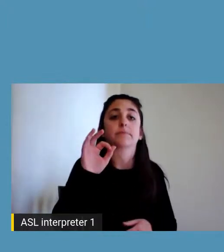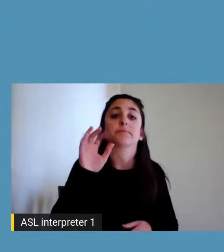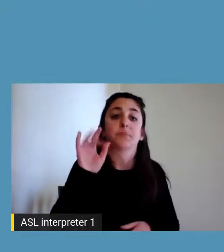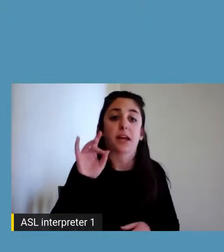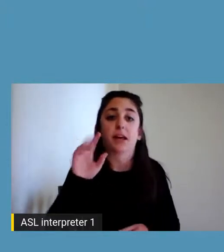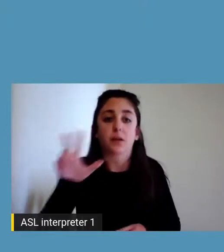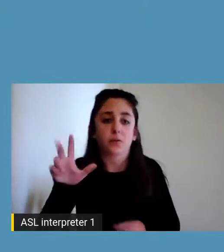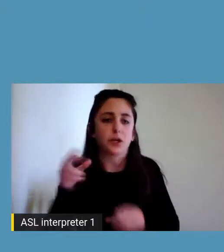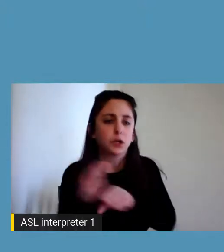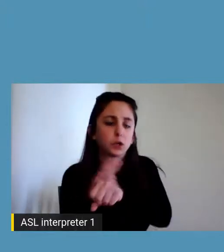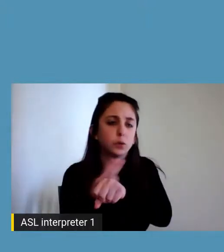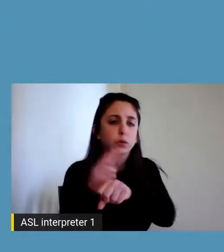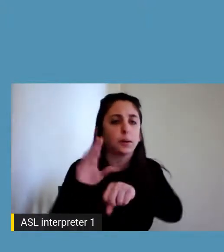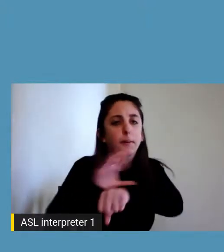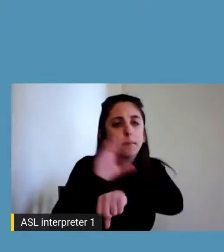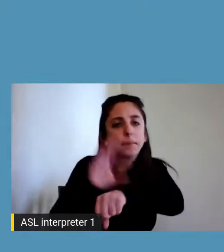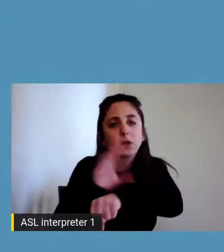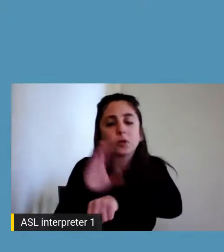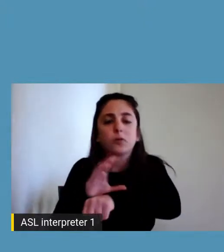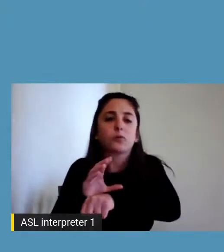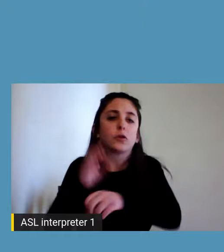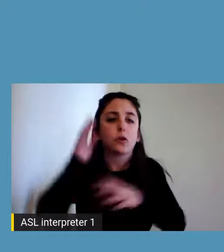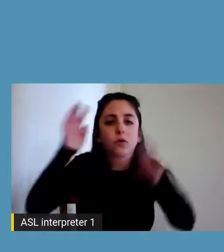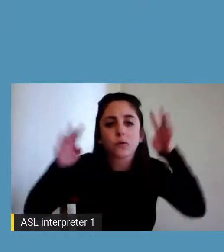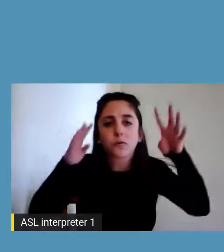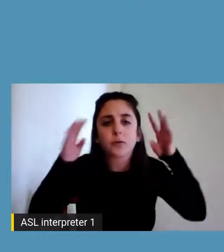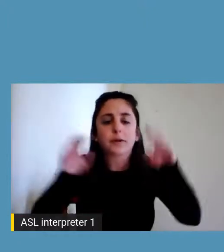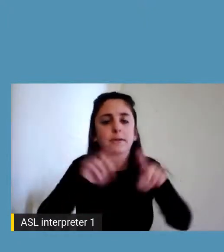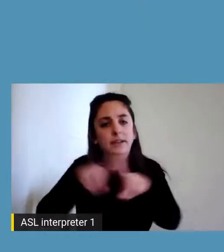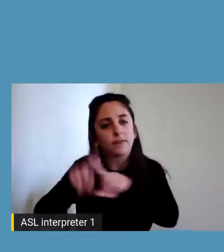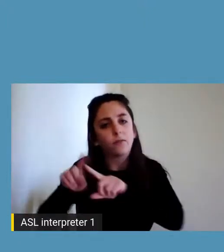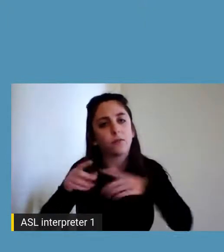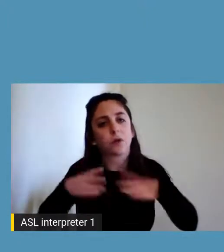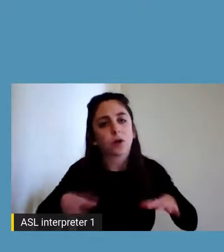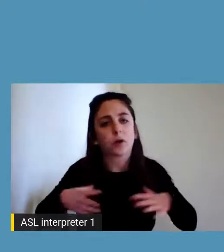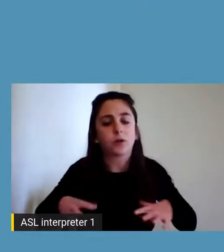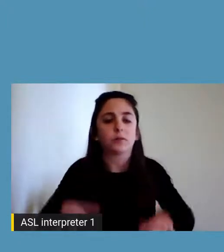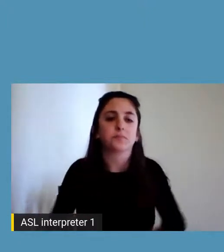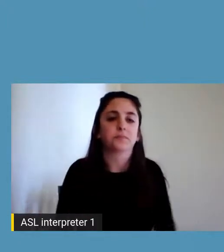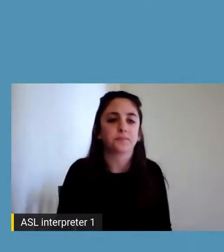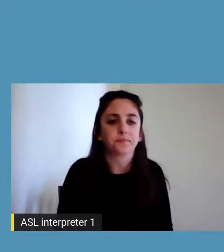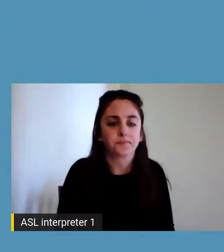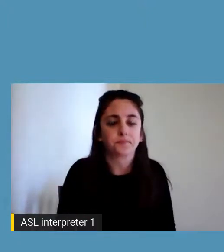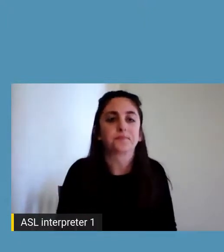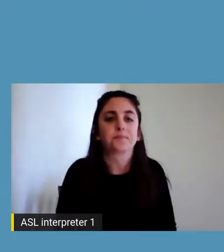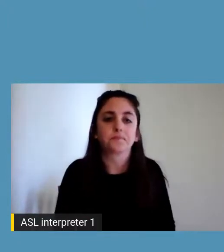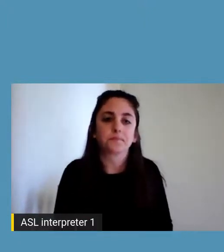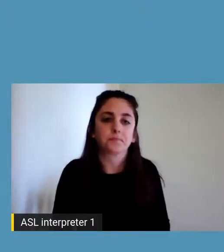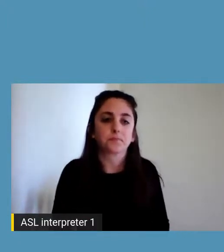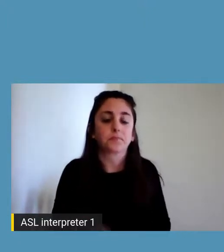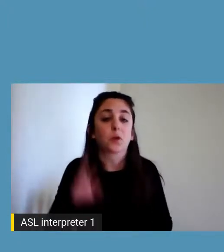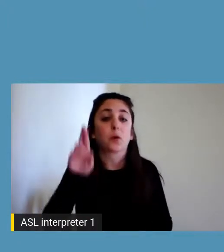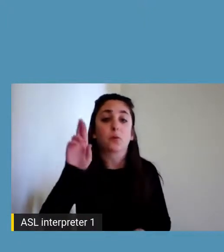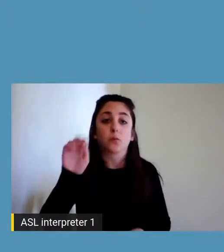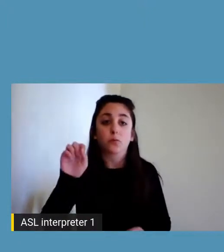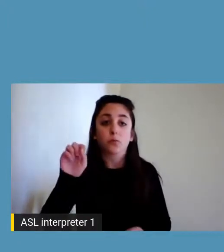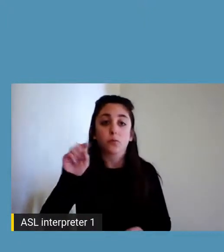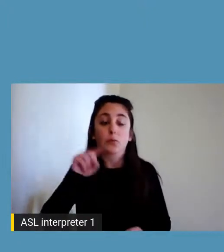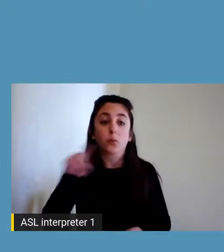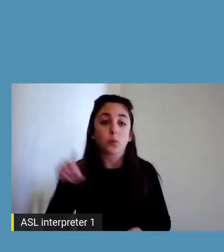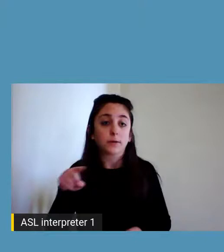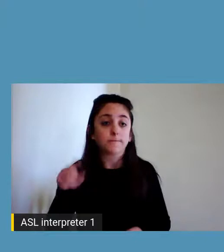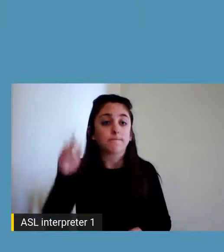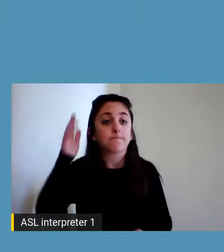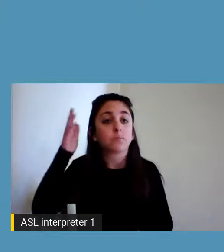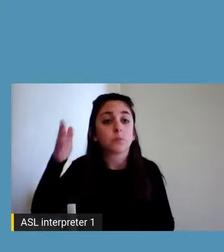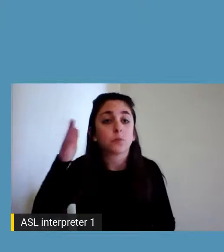private clients who want digital doubles, promotional video, and information on the world of 3D apparel. Roz spoke at the Electronic